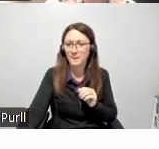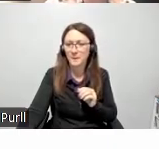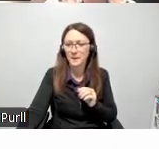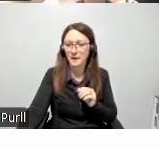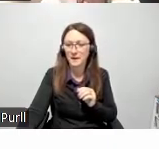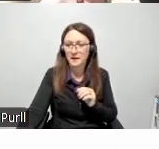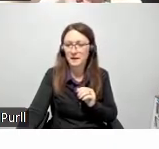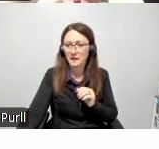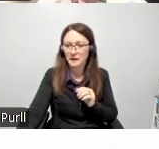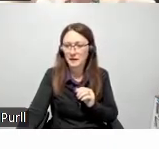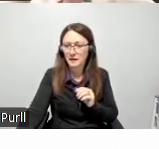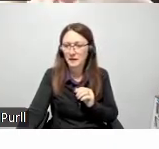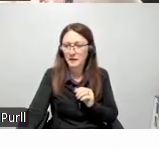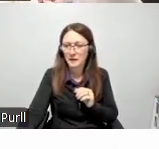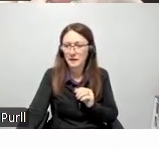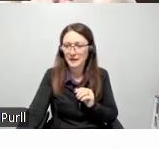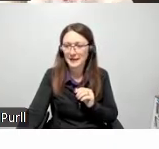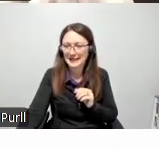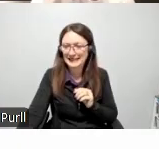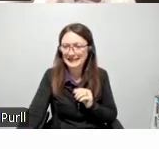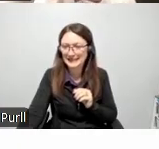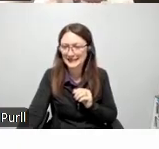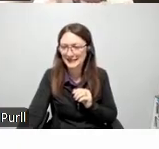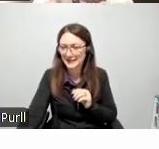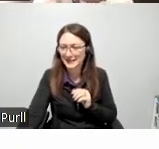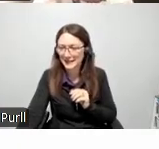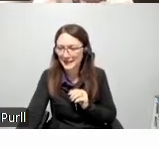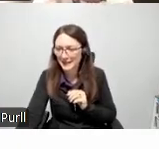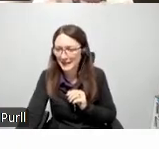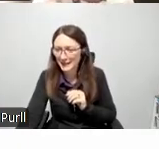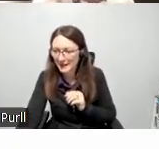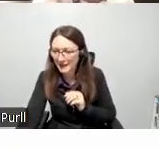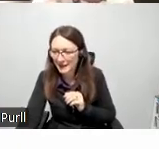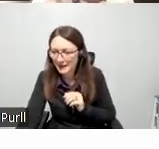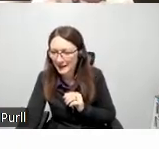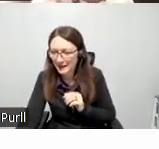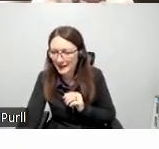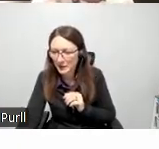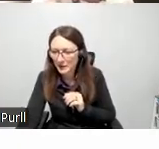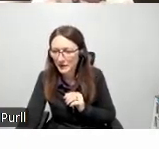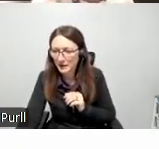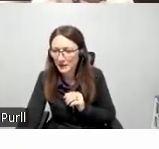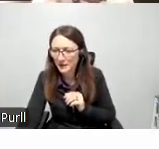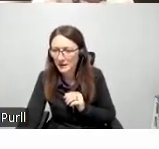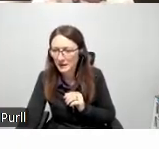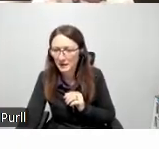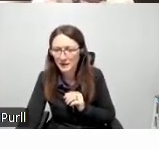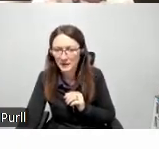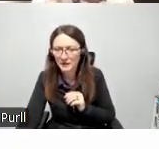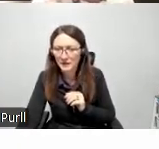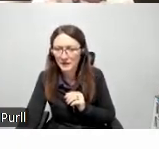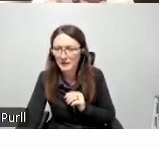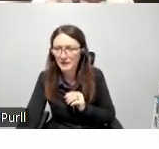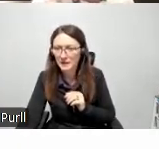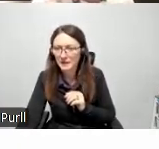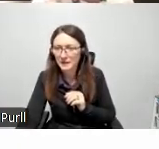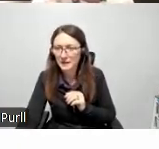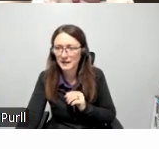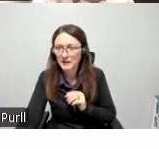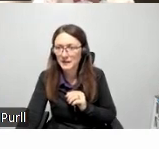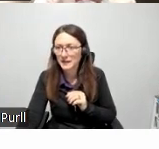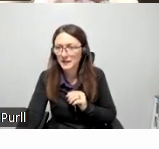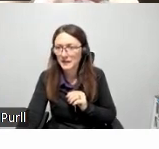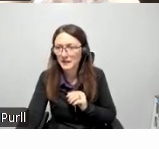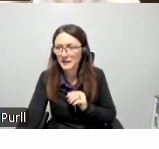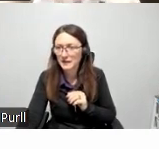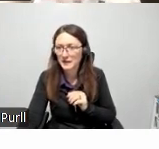can't see anyone. I can only see my slides. So please do speak up if something is not going well. Stephen, do you